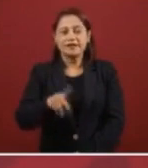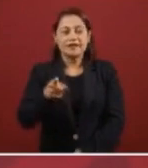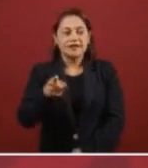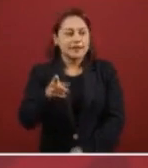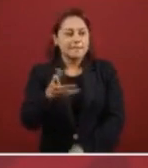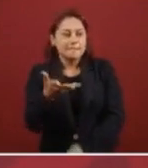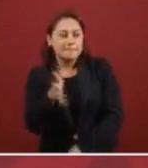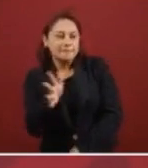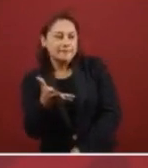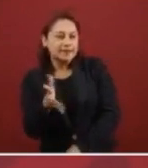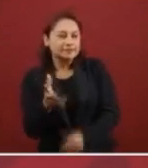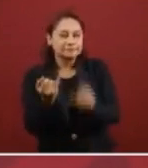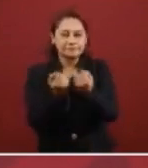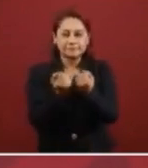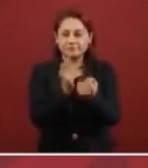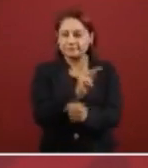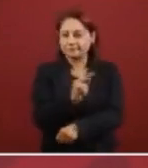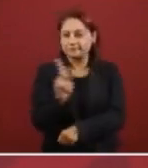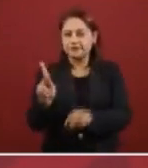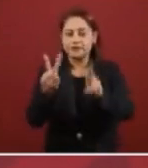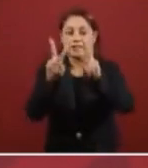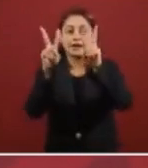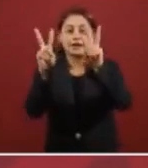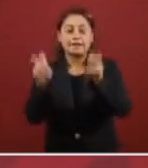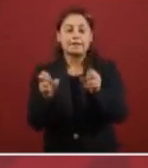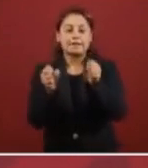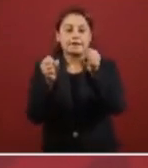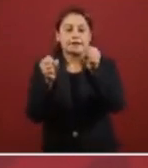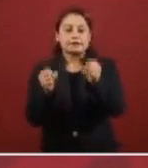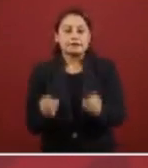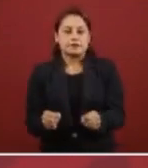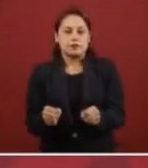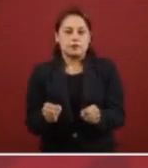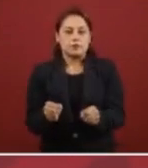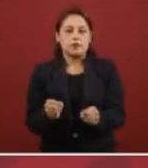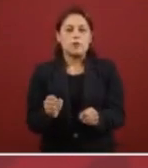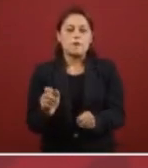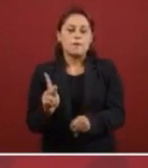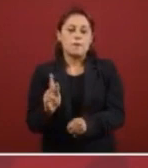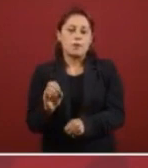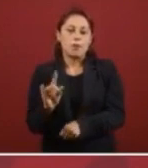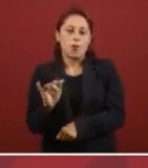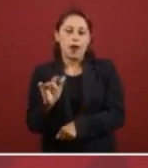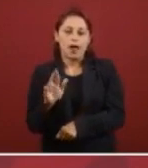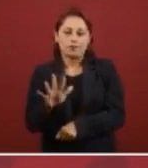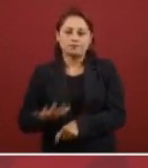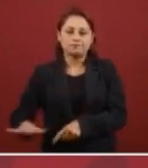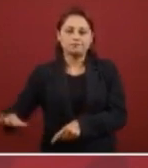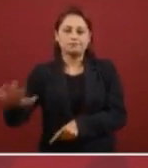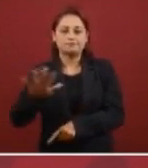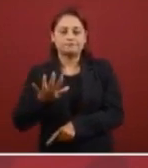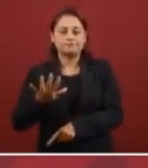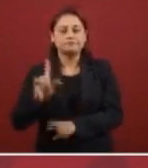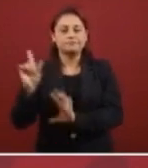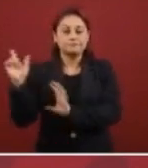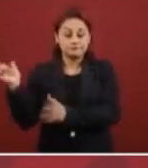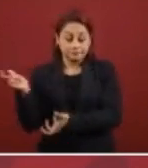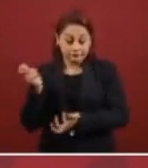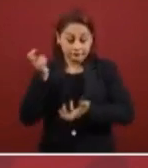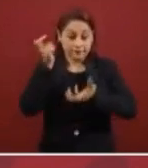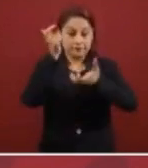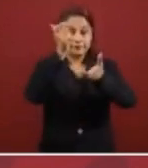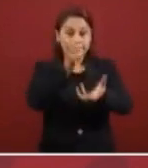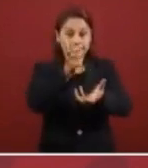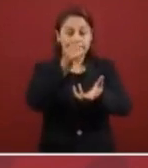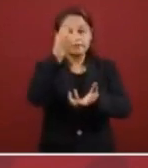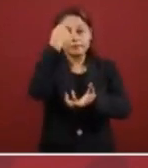with the popular security. They would send the money for the purchase of the